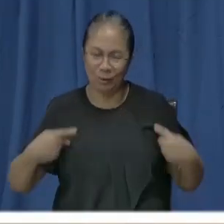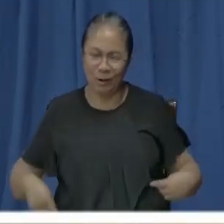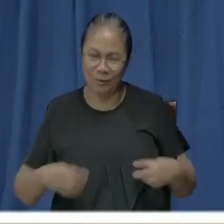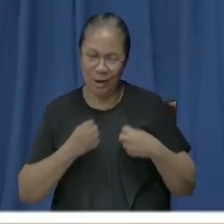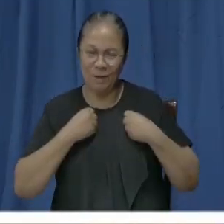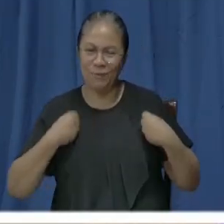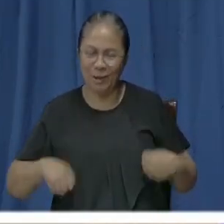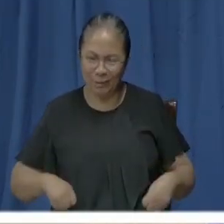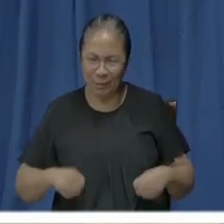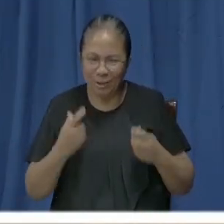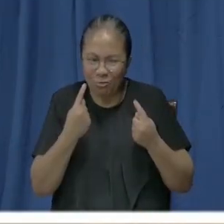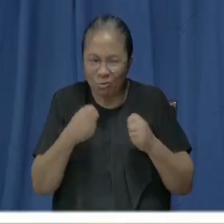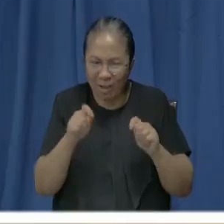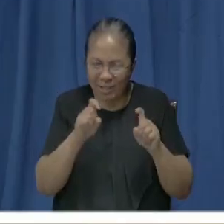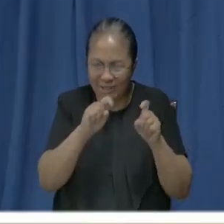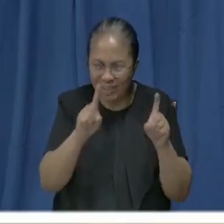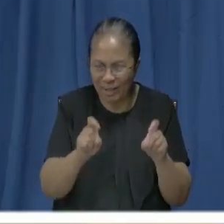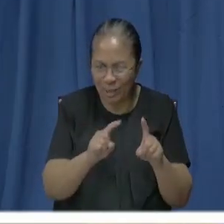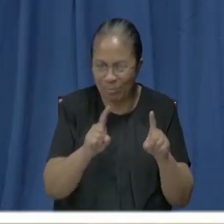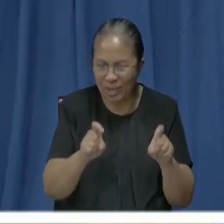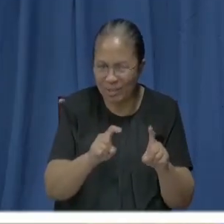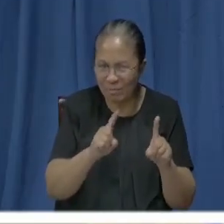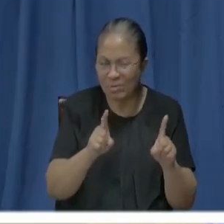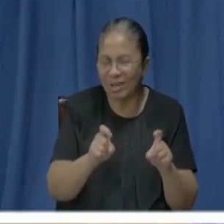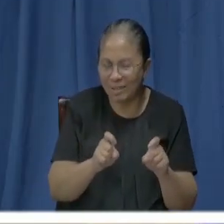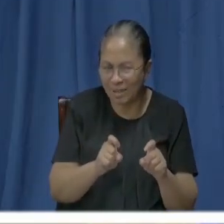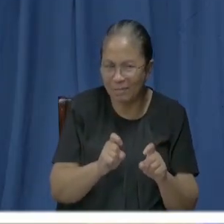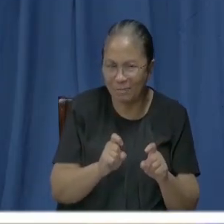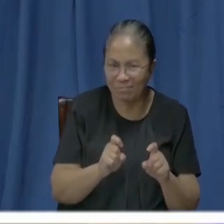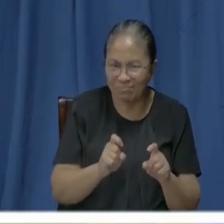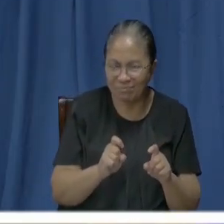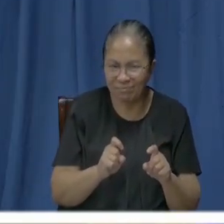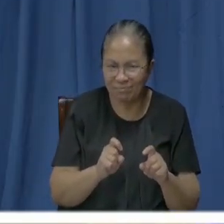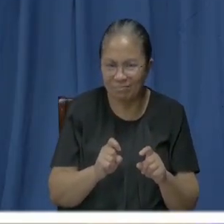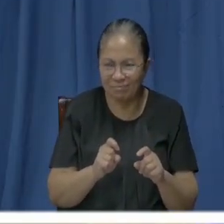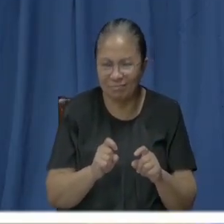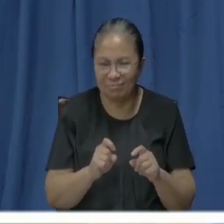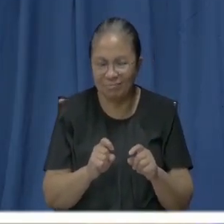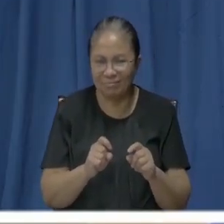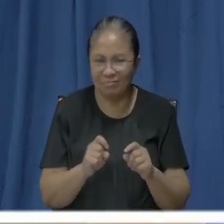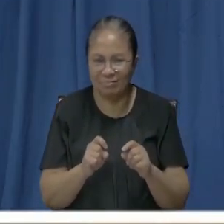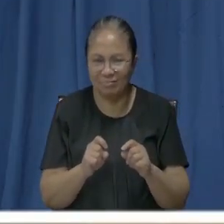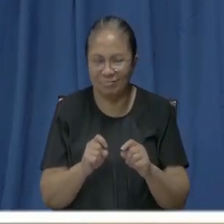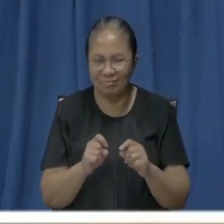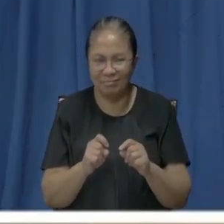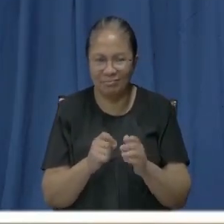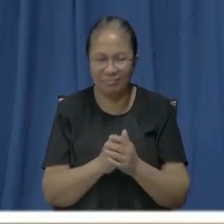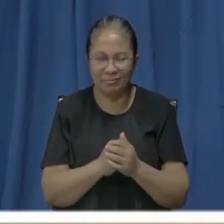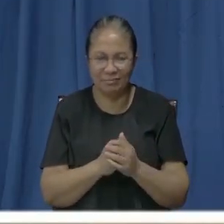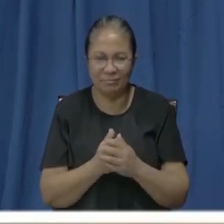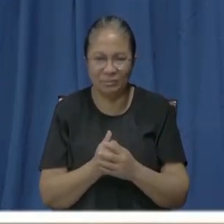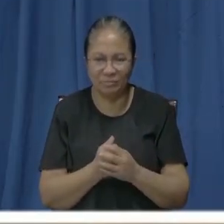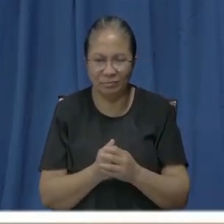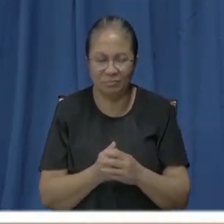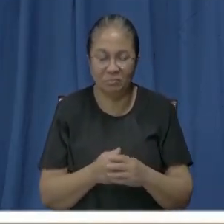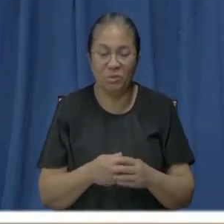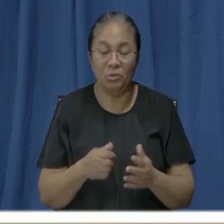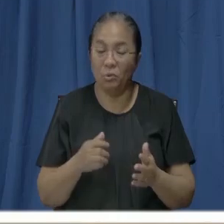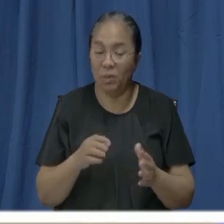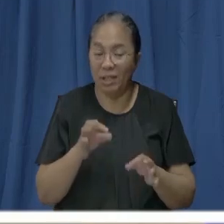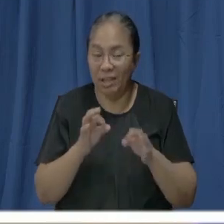pickle, because no matter what he says here, he's going to be breaking one of the laws, either the Roman